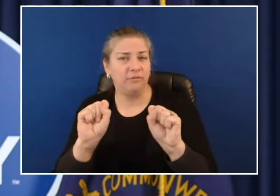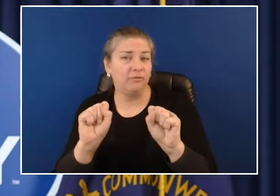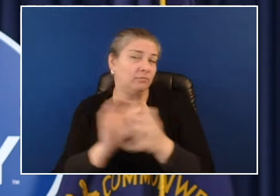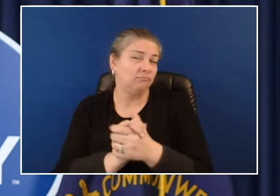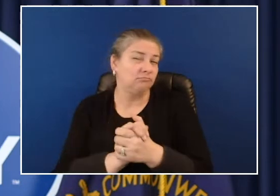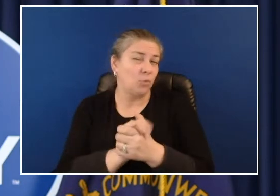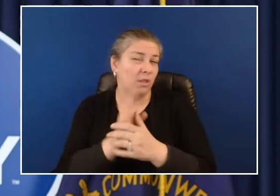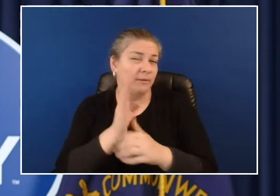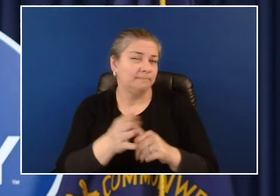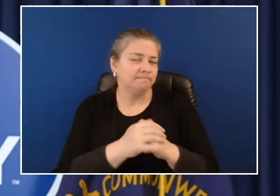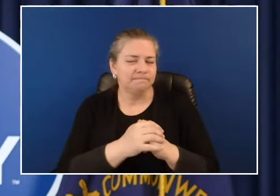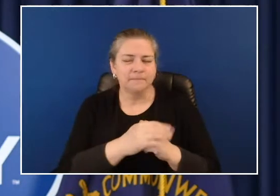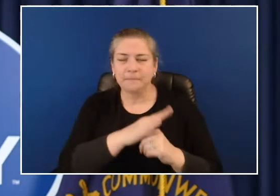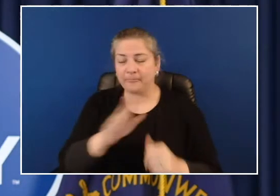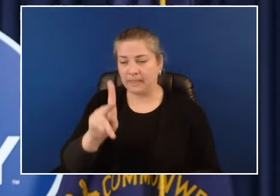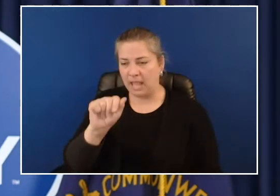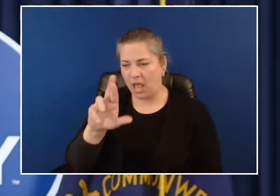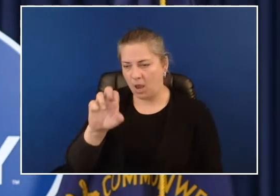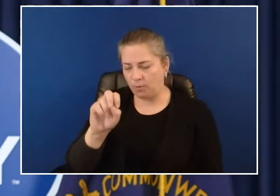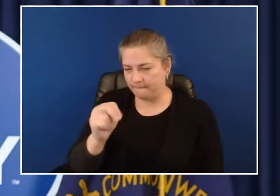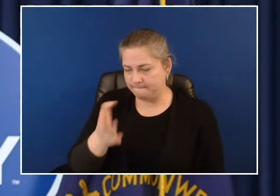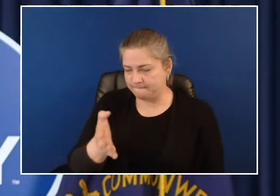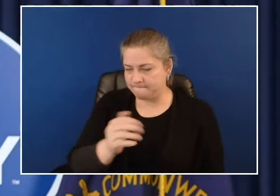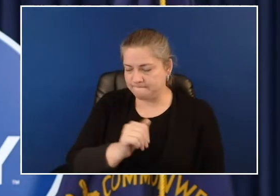Karen Czar, WKY.